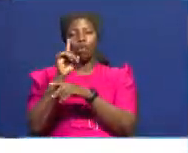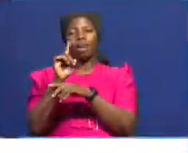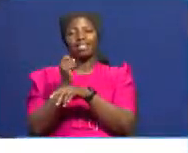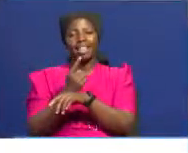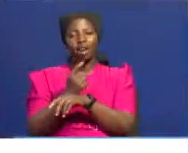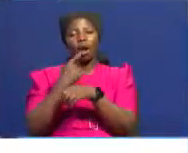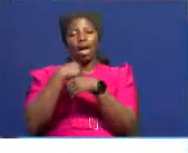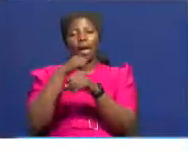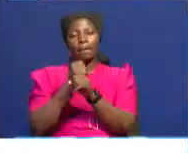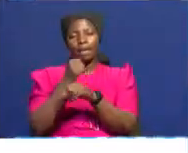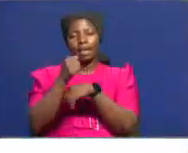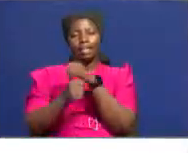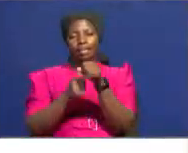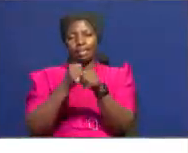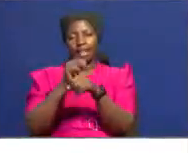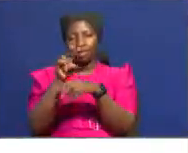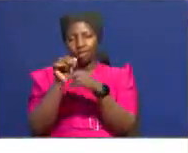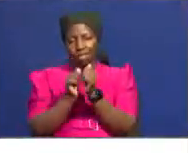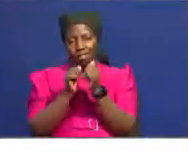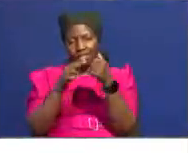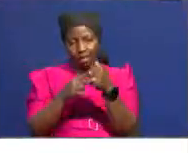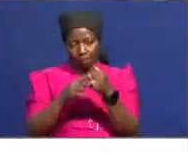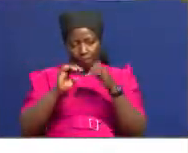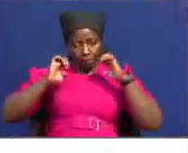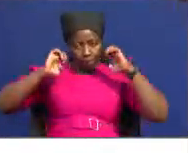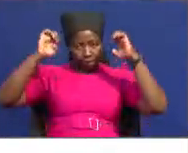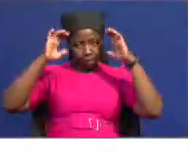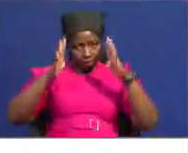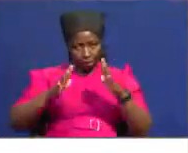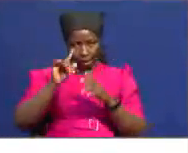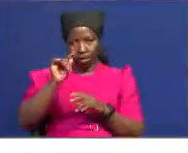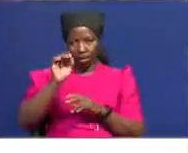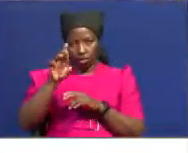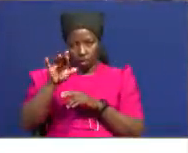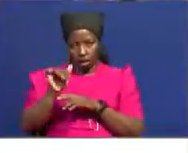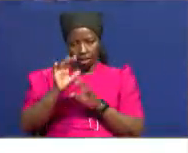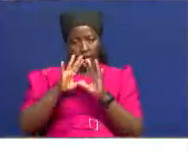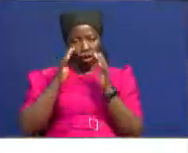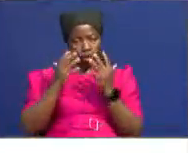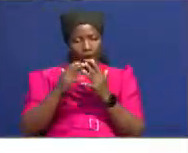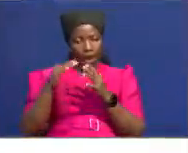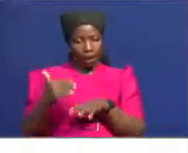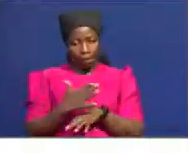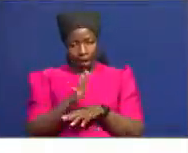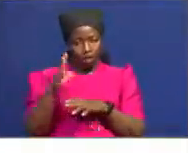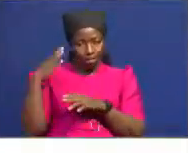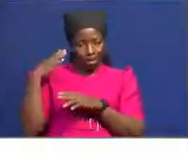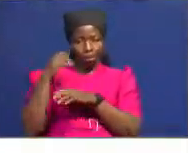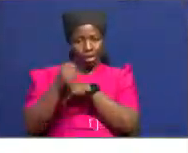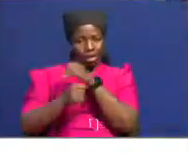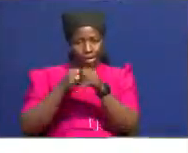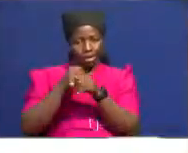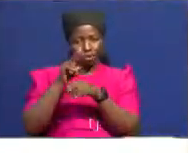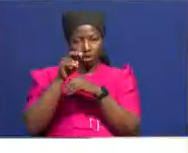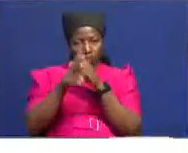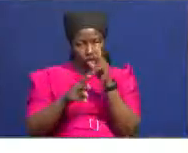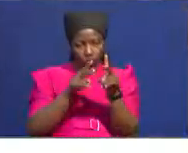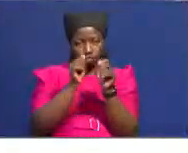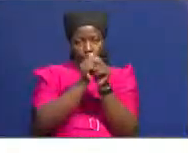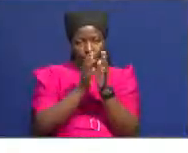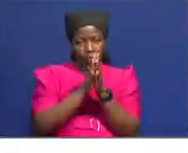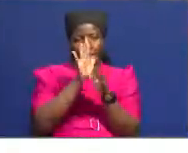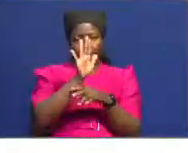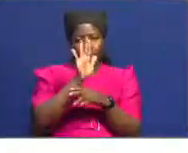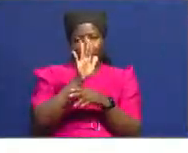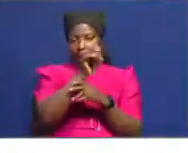in 2017. Ethiopia's Timra Tola, the world marathon champion in 2022, and his countryman